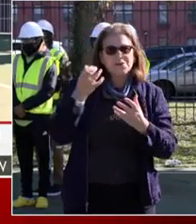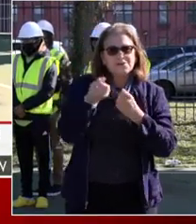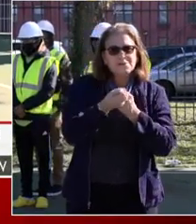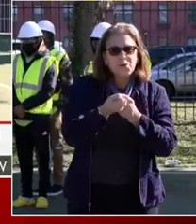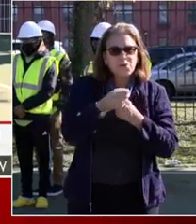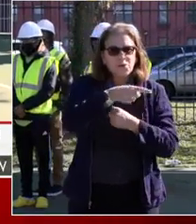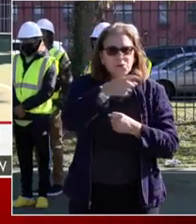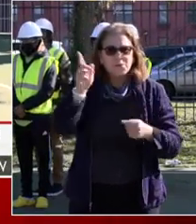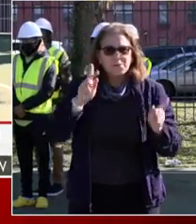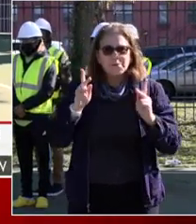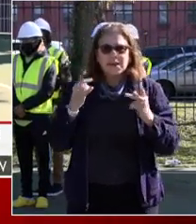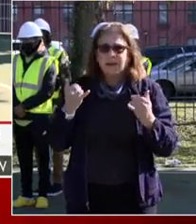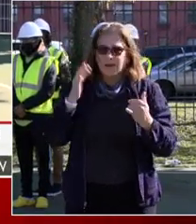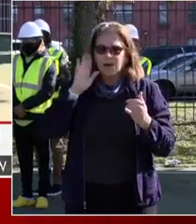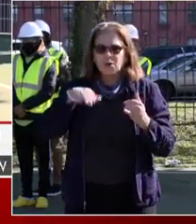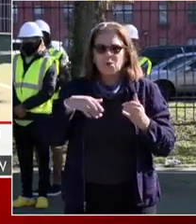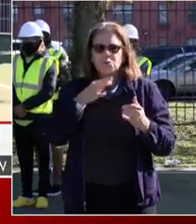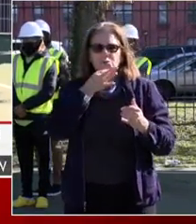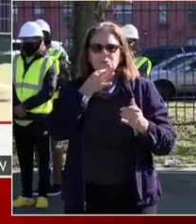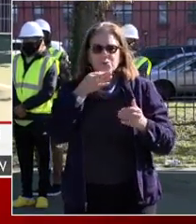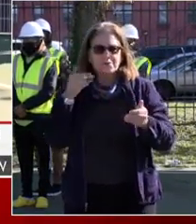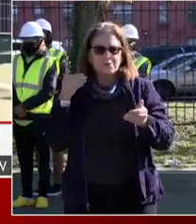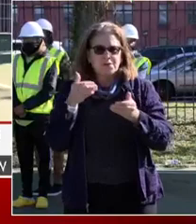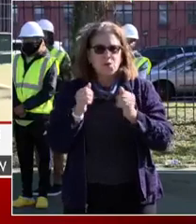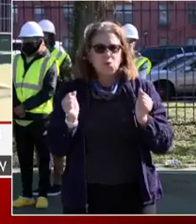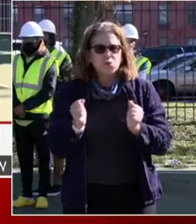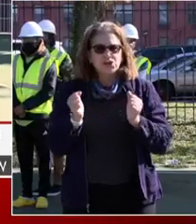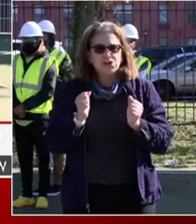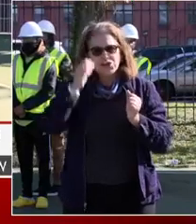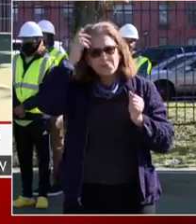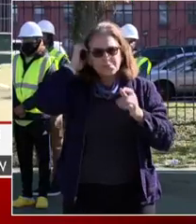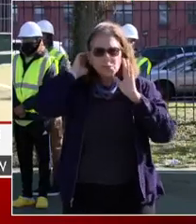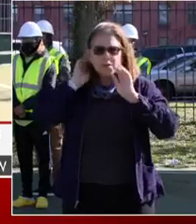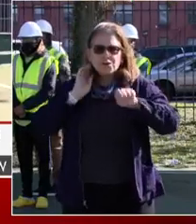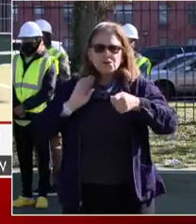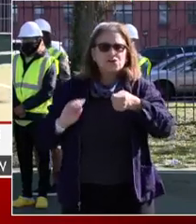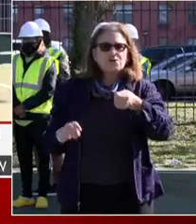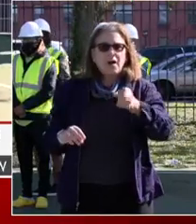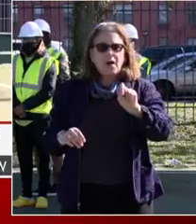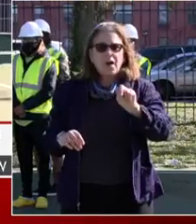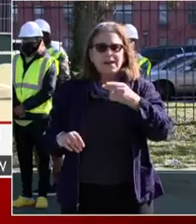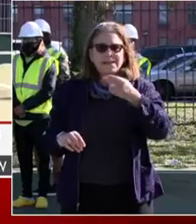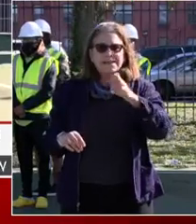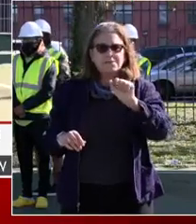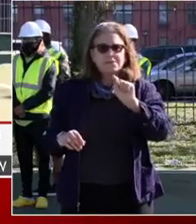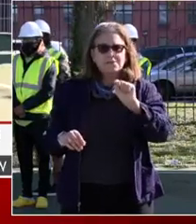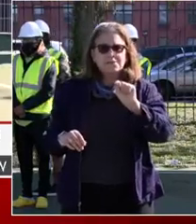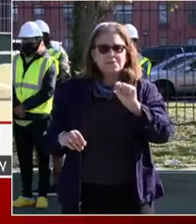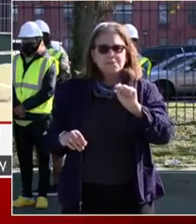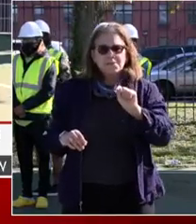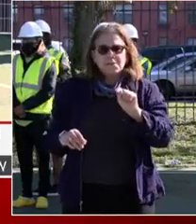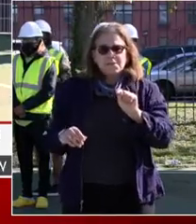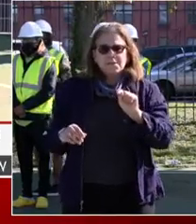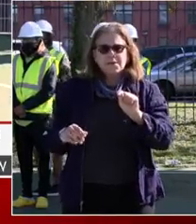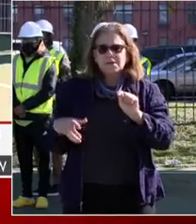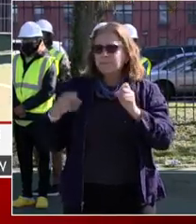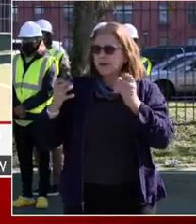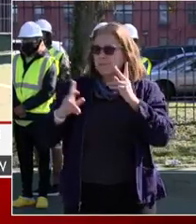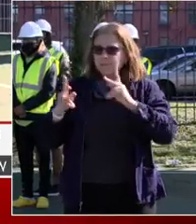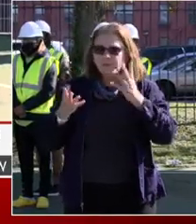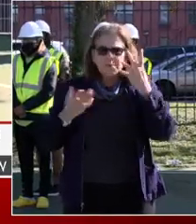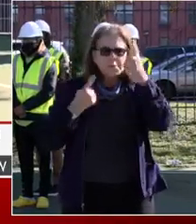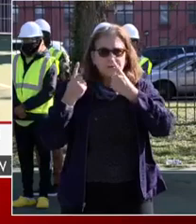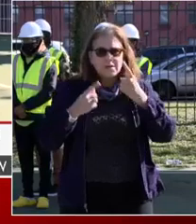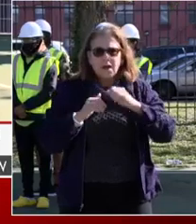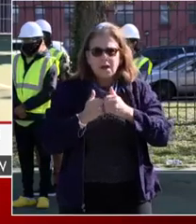about how we can shave some cost. We're all thinking about that. So let's investigate this. I